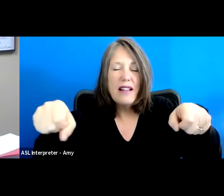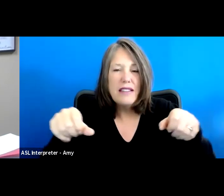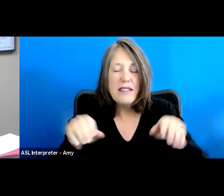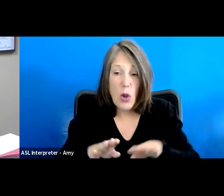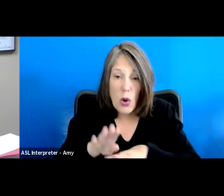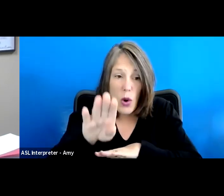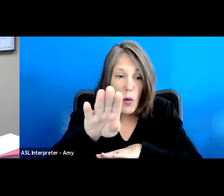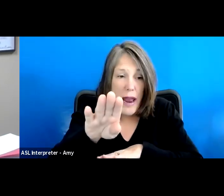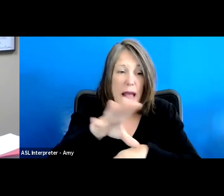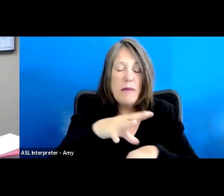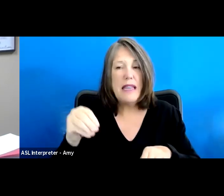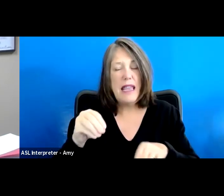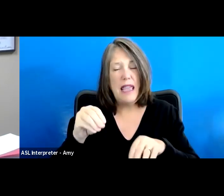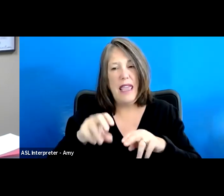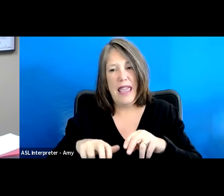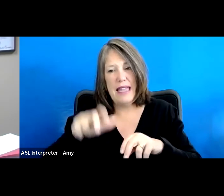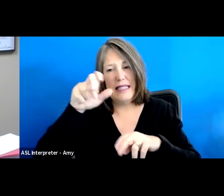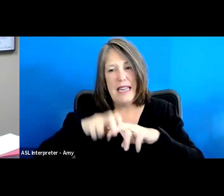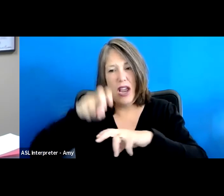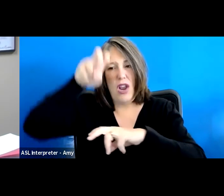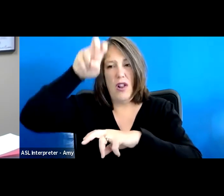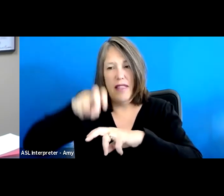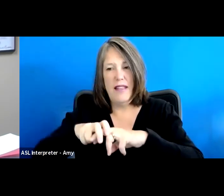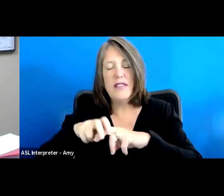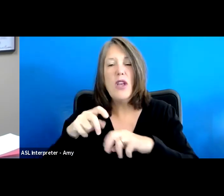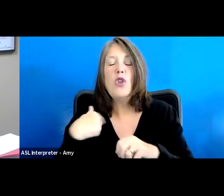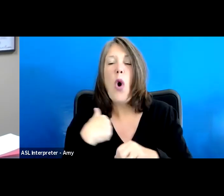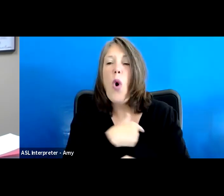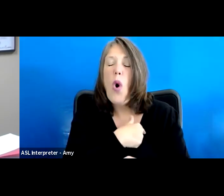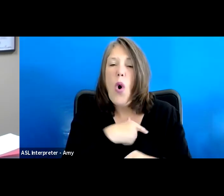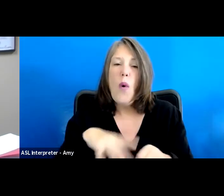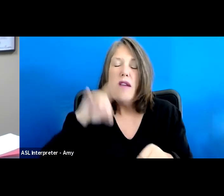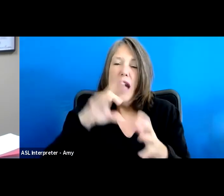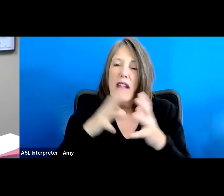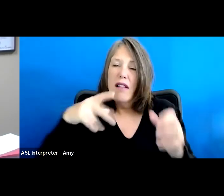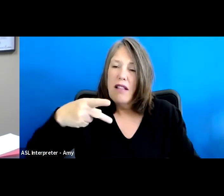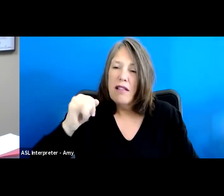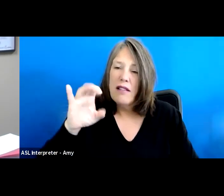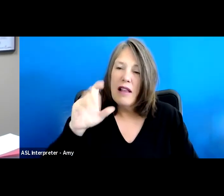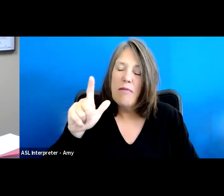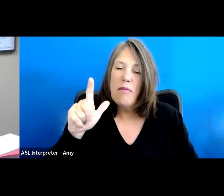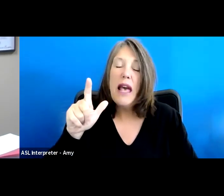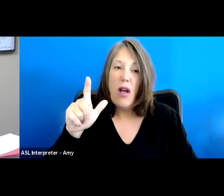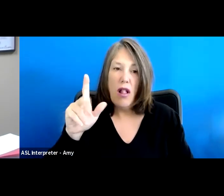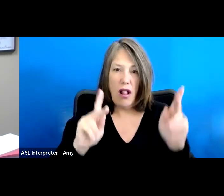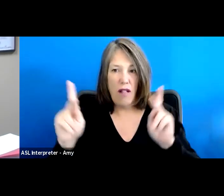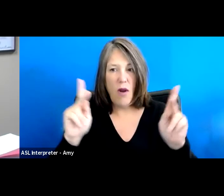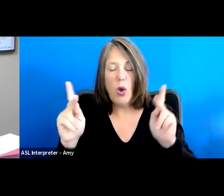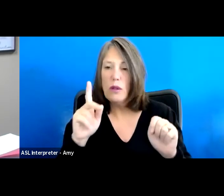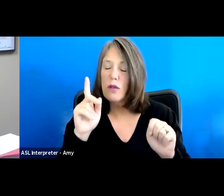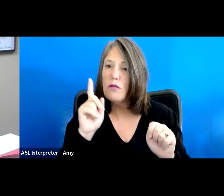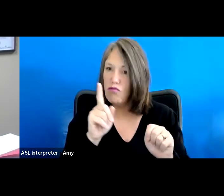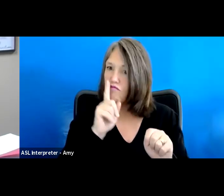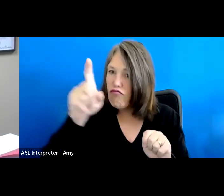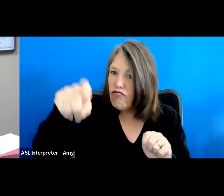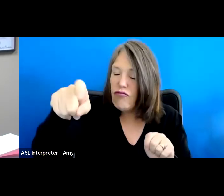and also stair lifts. So we found that a lot of our pickle consumers were in need of accessibility projects.